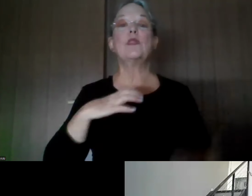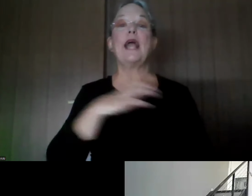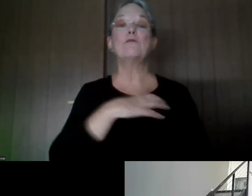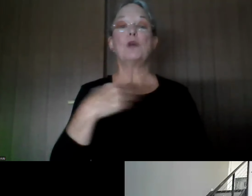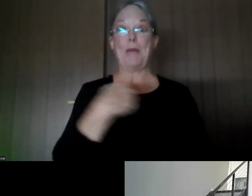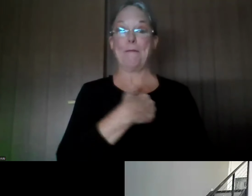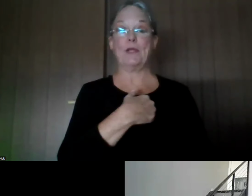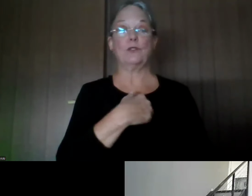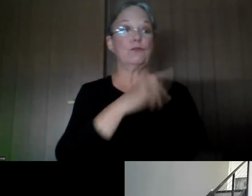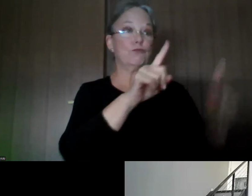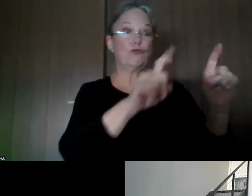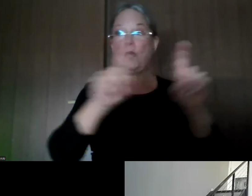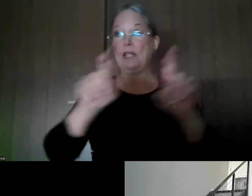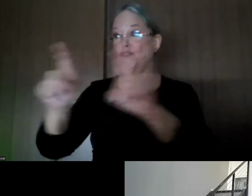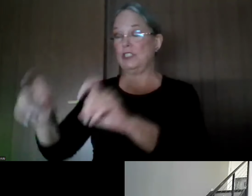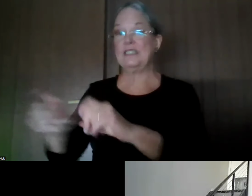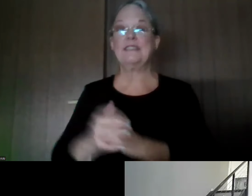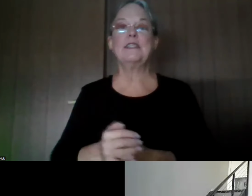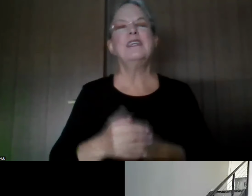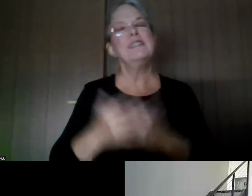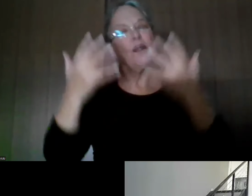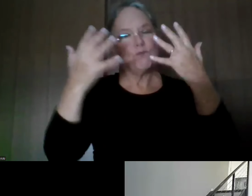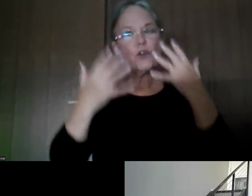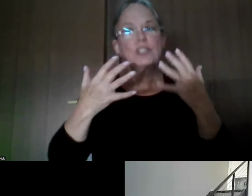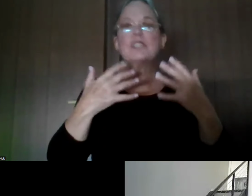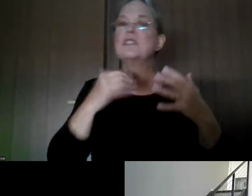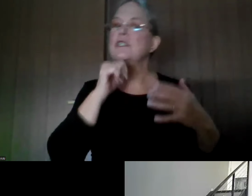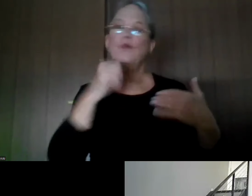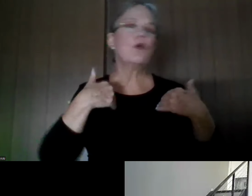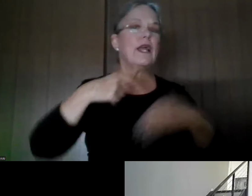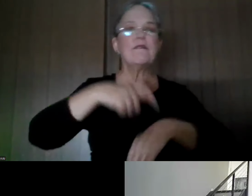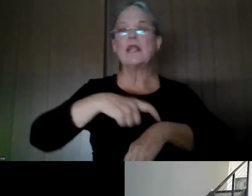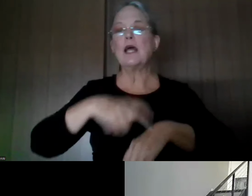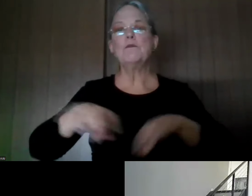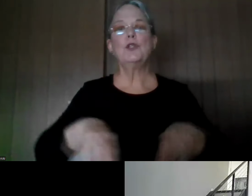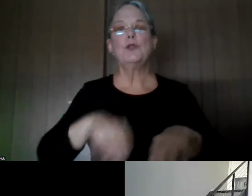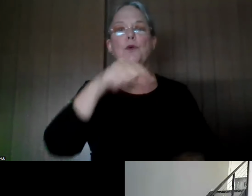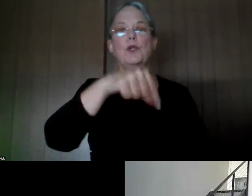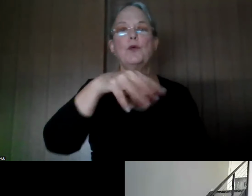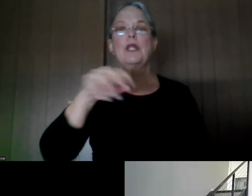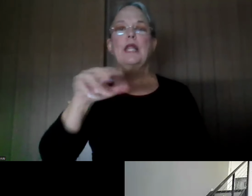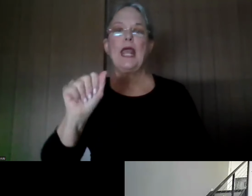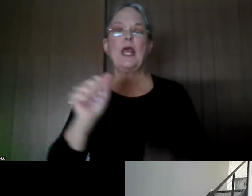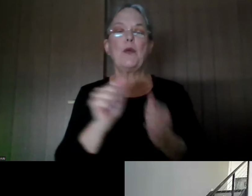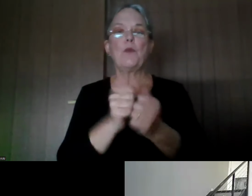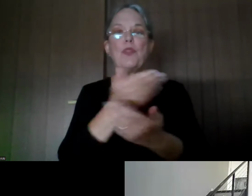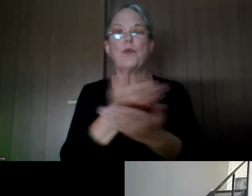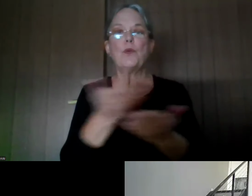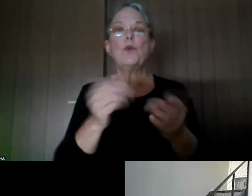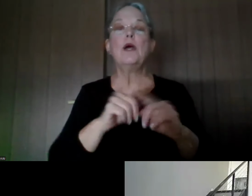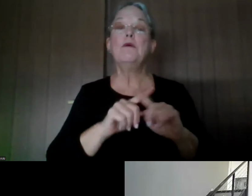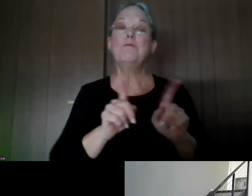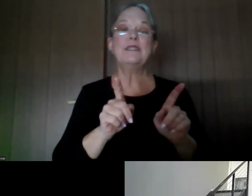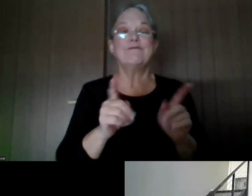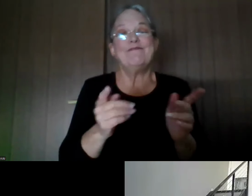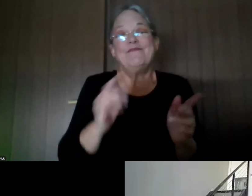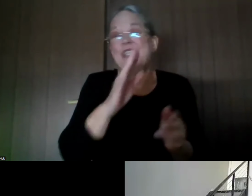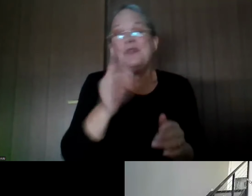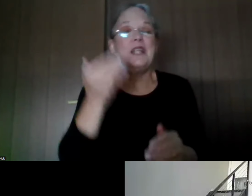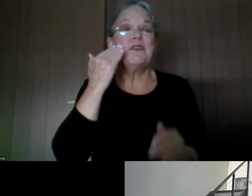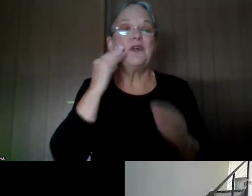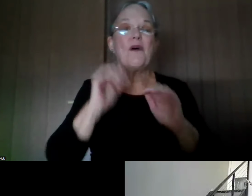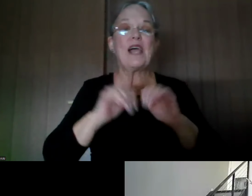questions. Unfortunately, we will not have time to do a Q&A, but we never know how the webinar